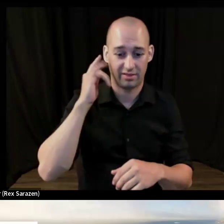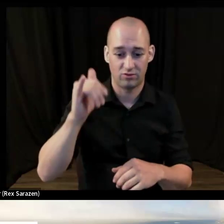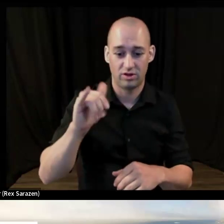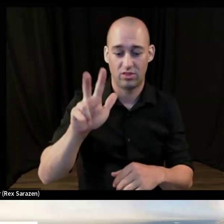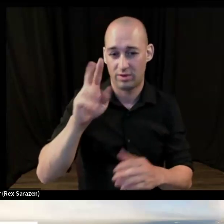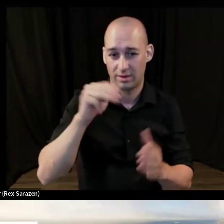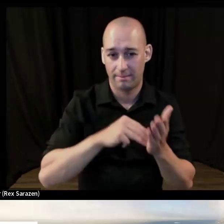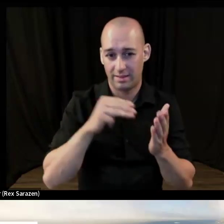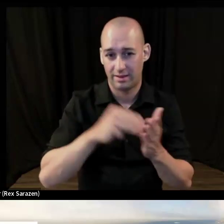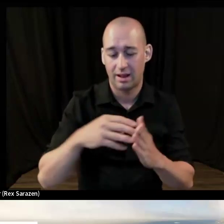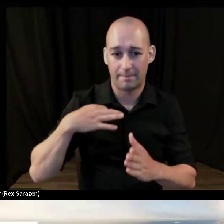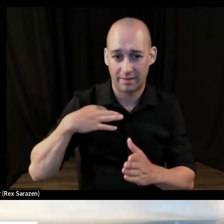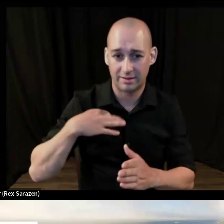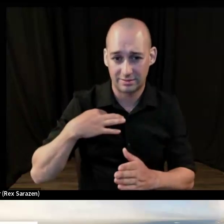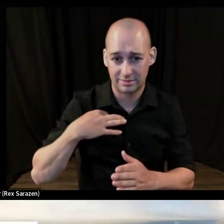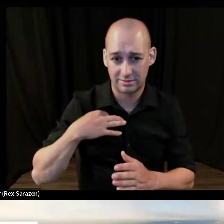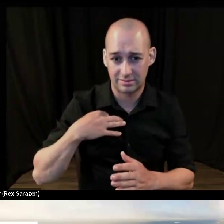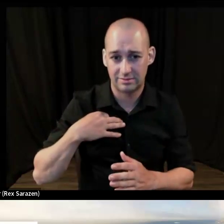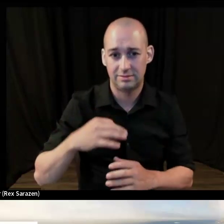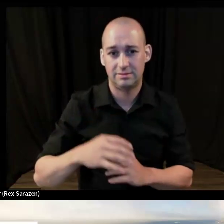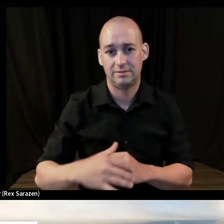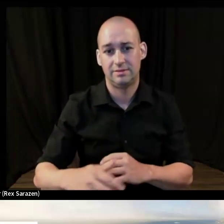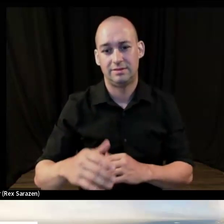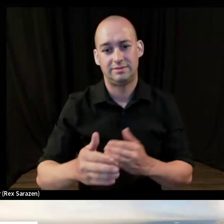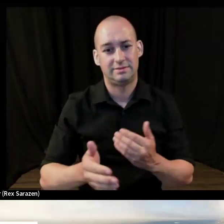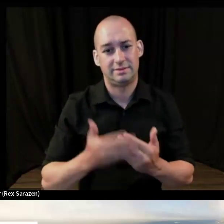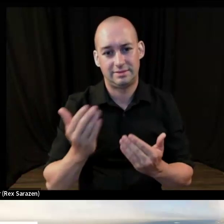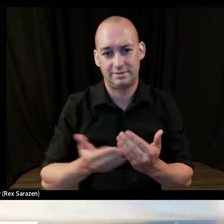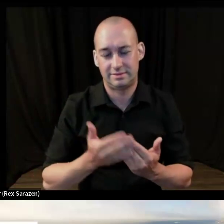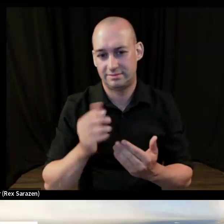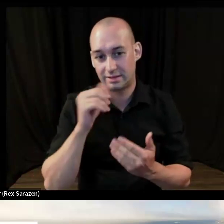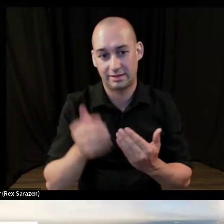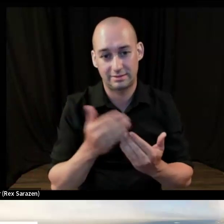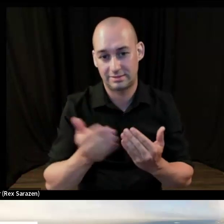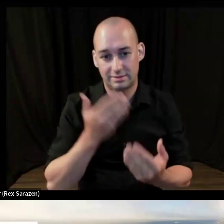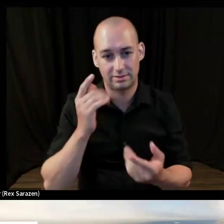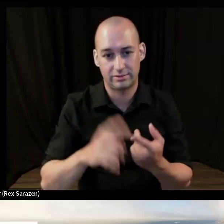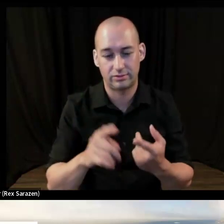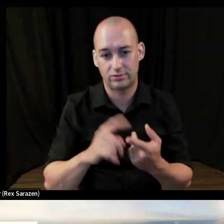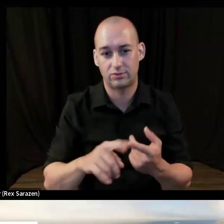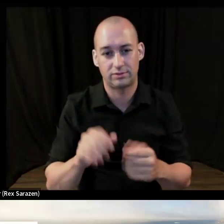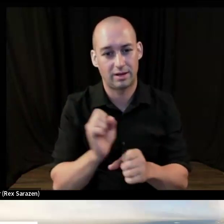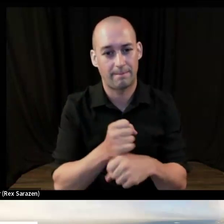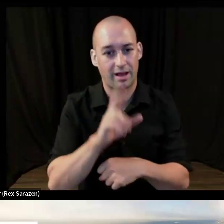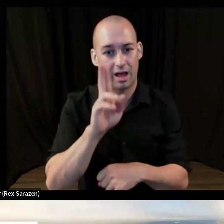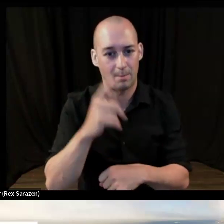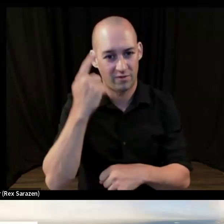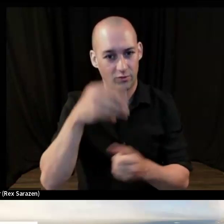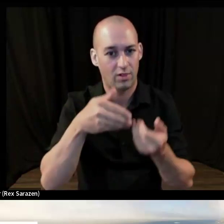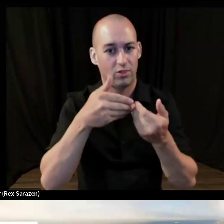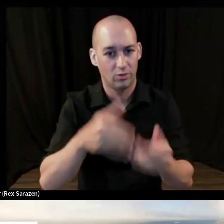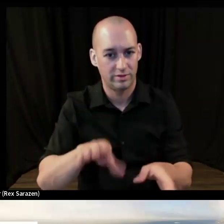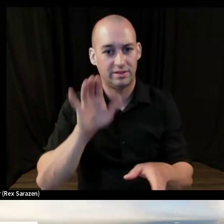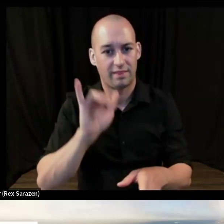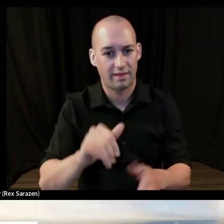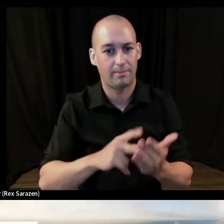applicants, and it's no easy feat to to make up for the loss of that program. But it's